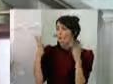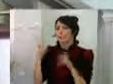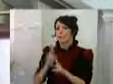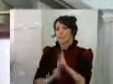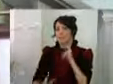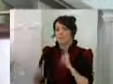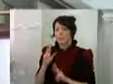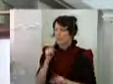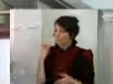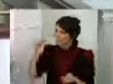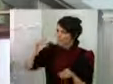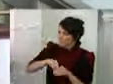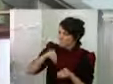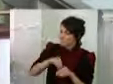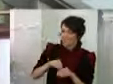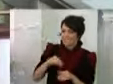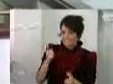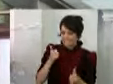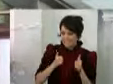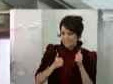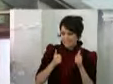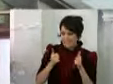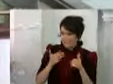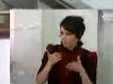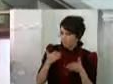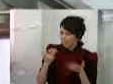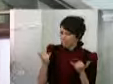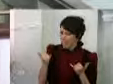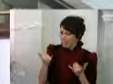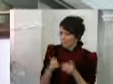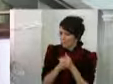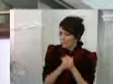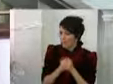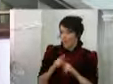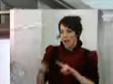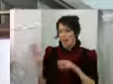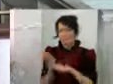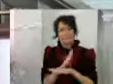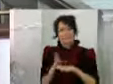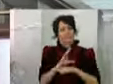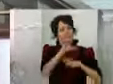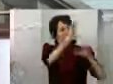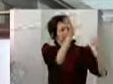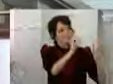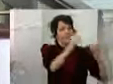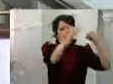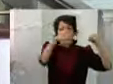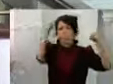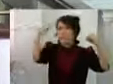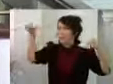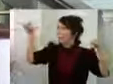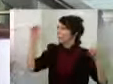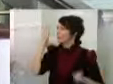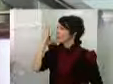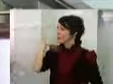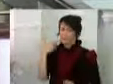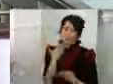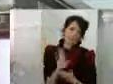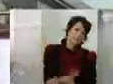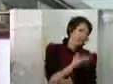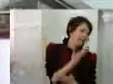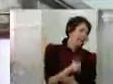who not only participated in today's worship, but also have been very, very busy putting up all of our Christmas decorations and singing